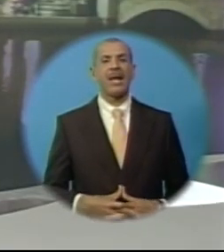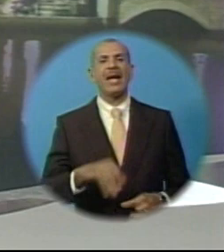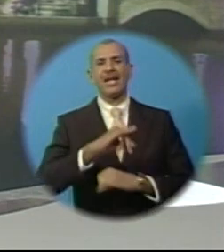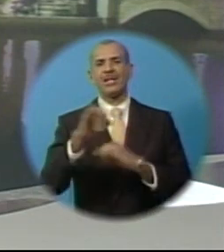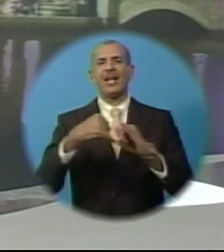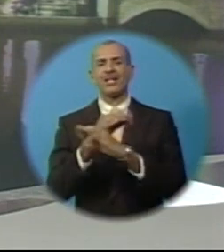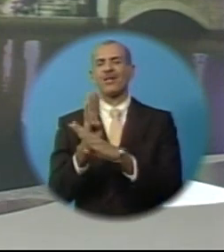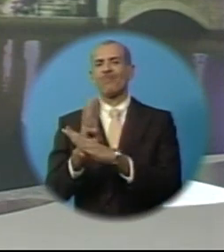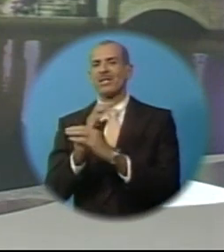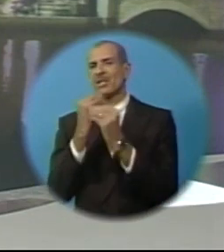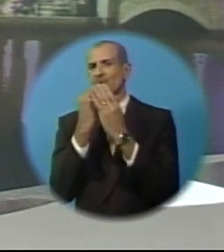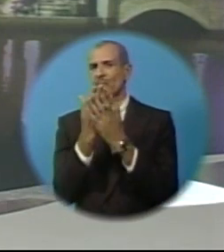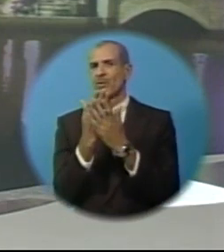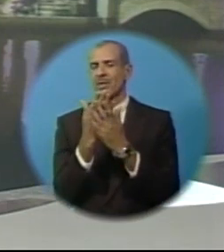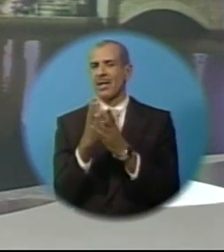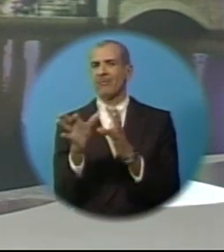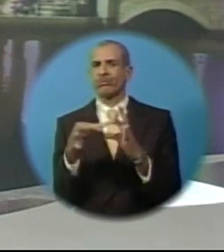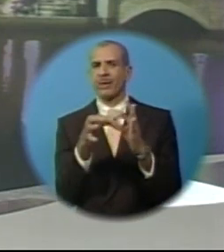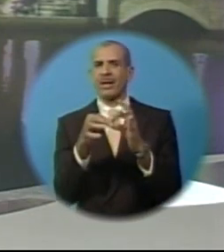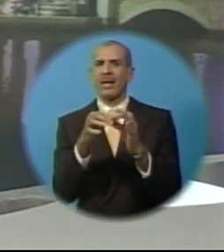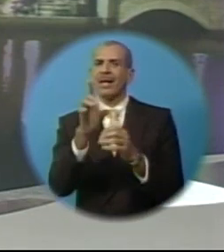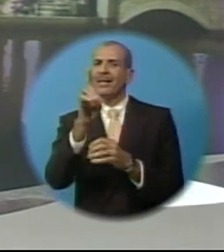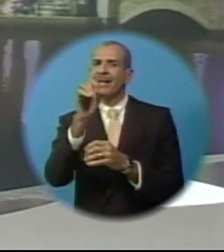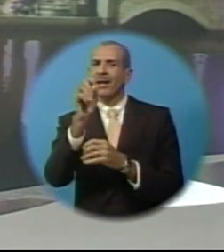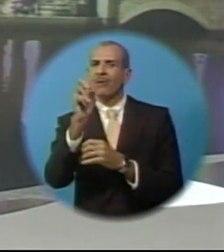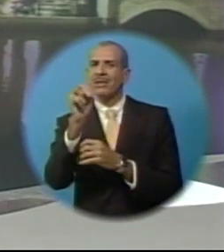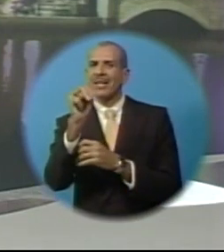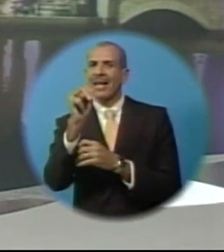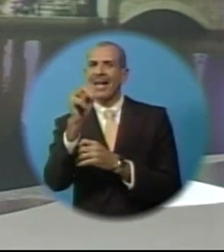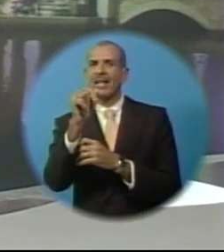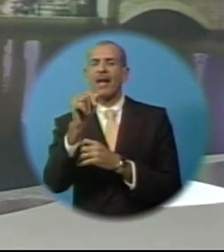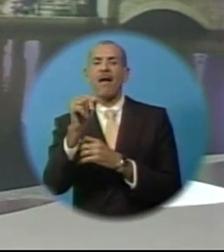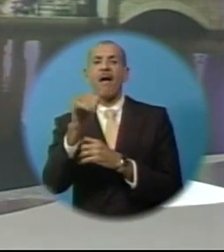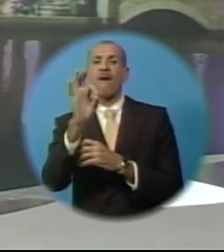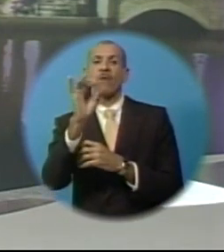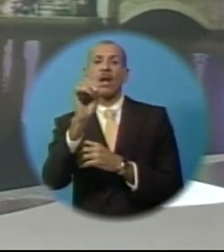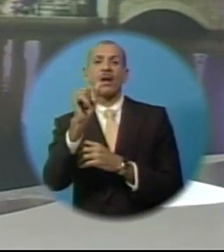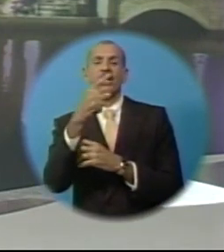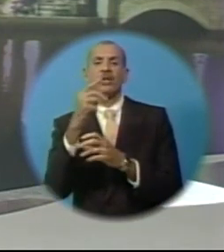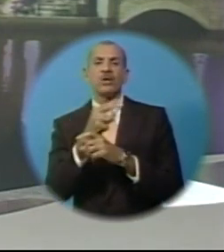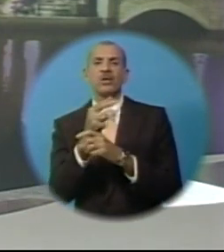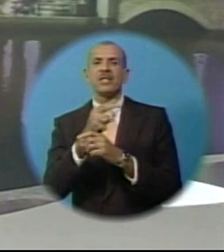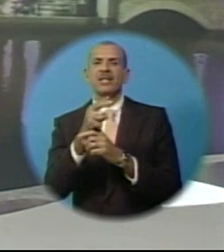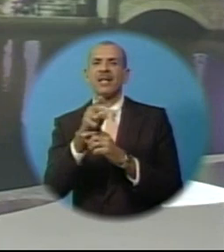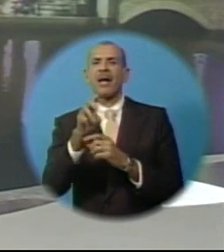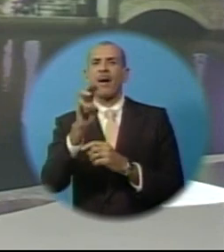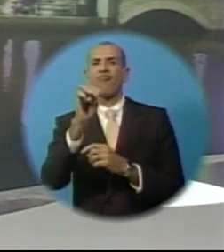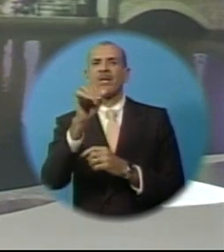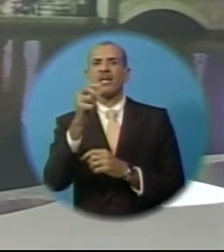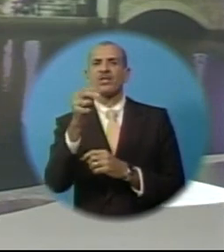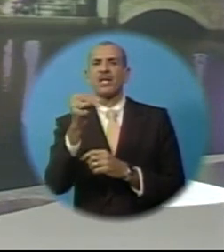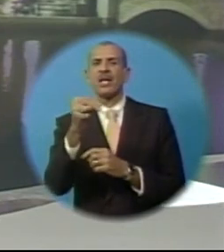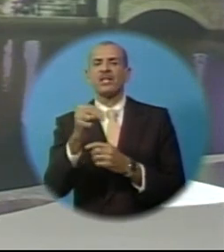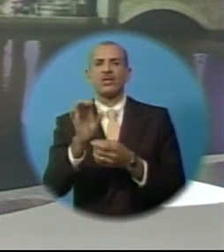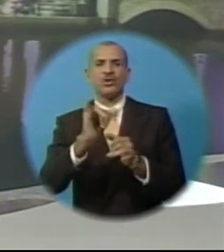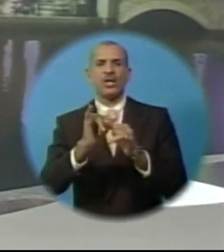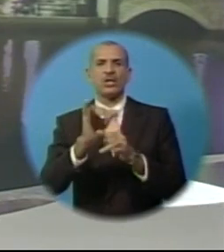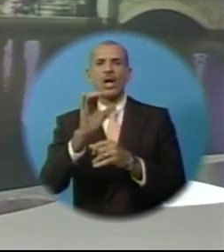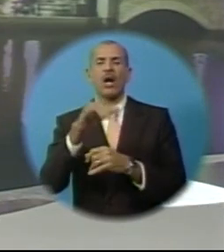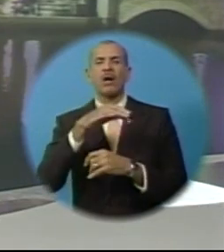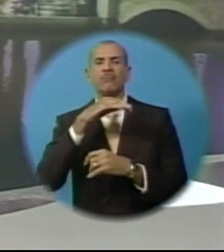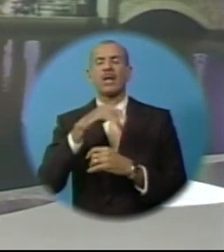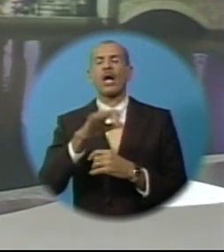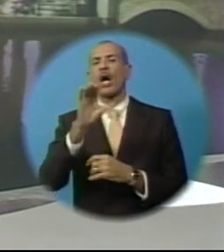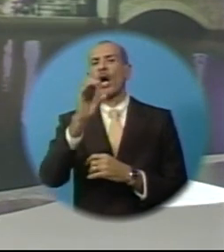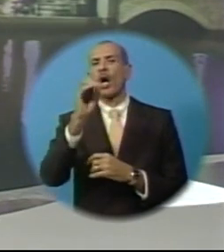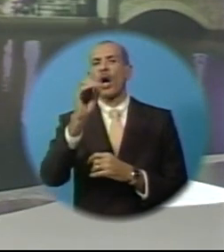In international business, Alliance Dairies in Trenton, Florida uses a methane digester to convert cow manure into enough